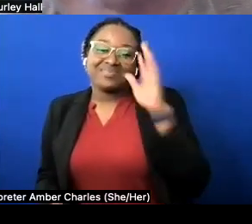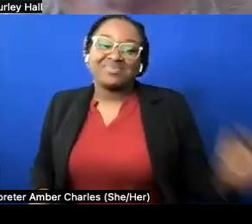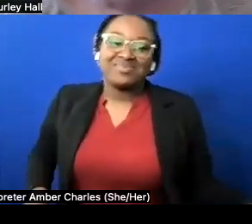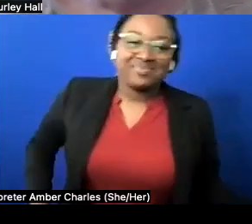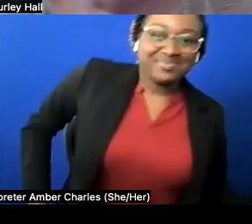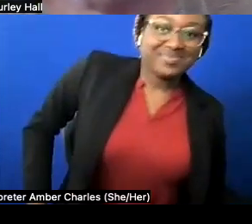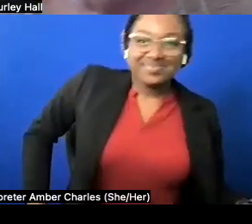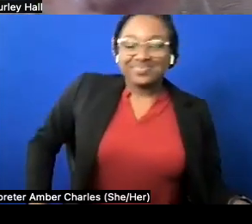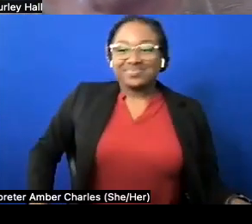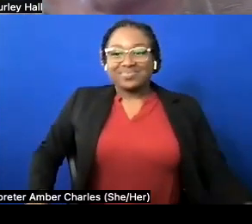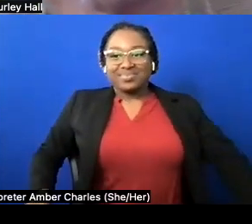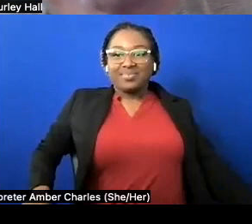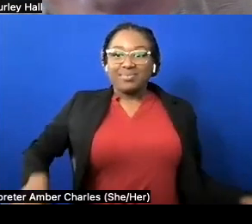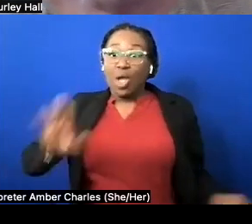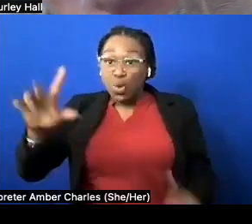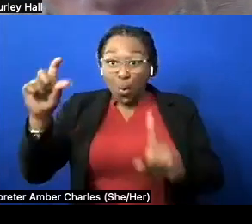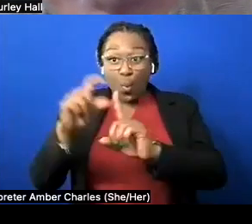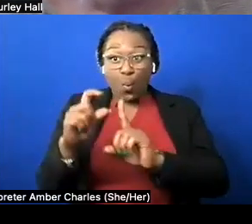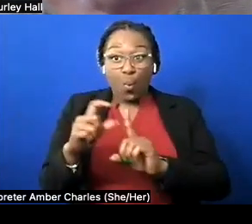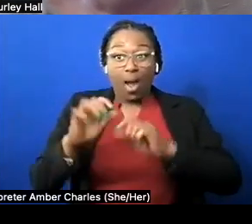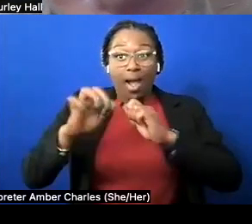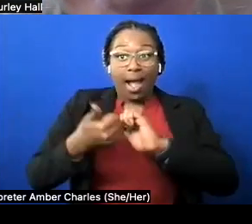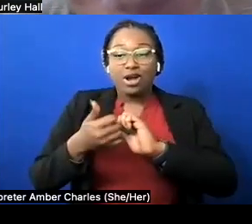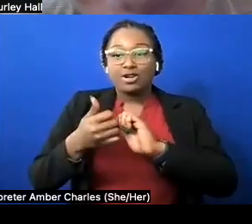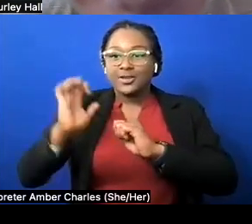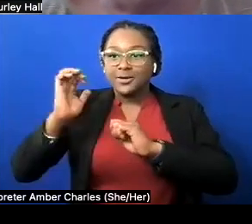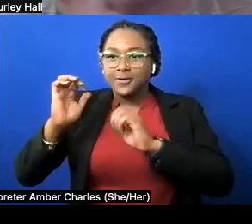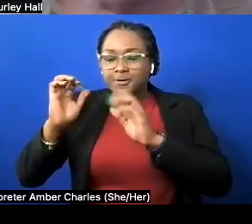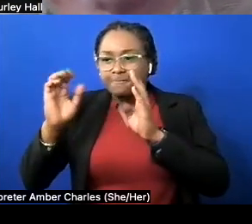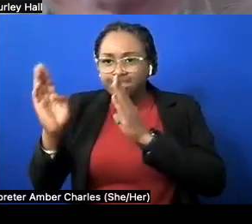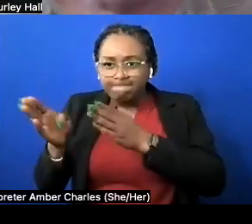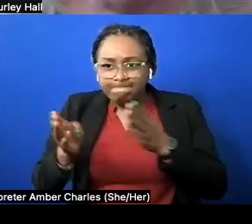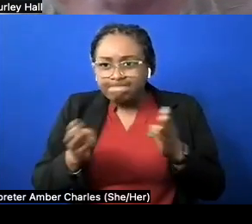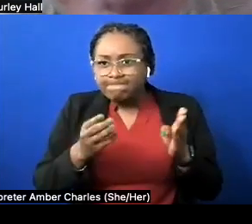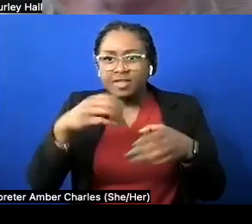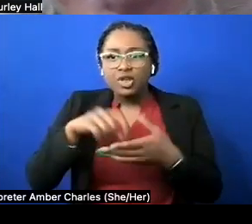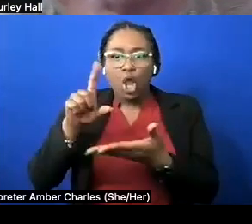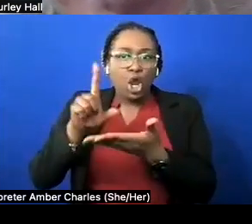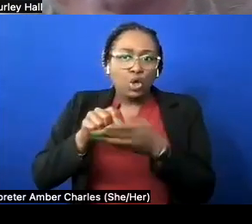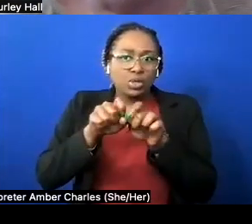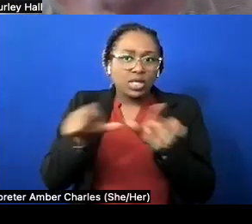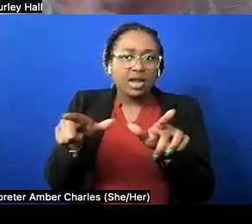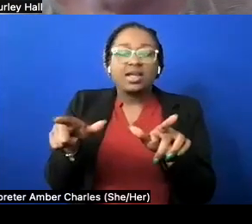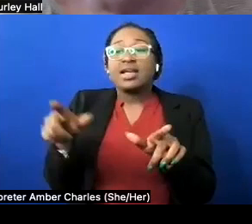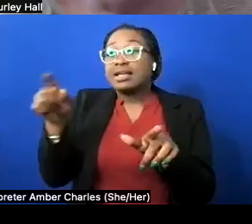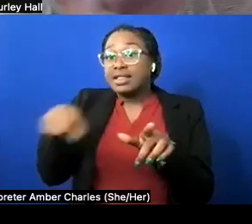Even just in your wording, how you put that out in your newsletter, said like, these are the people that are building their own table. You